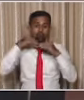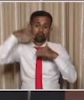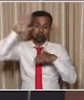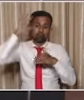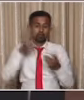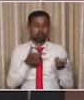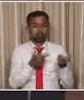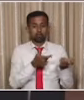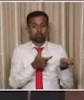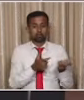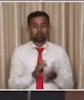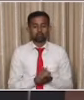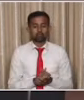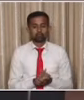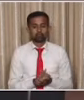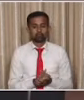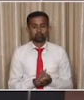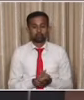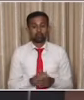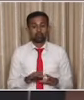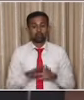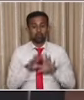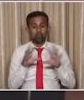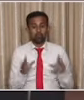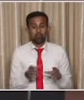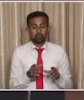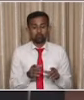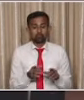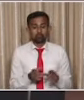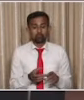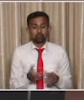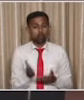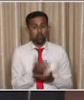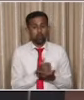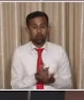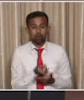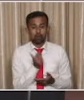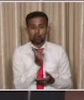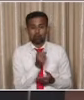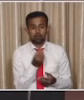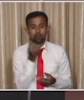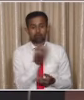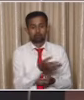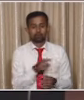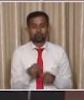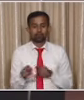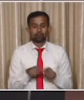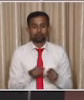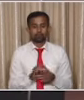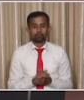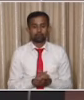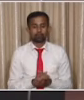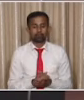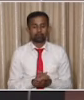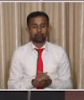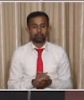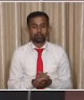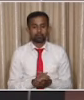They are giving collective punishment. Samuhika daduwandena Gaza theerayata, which is a war